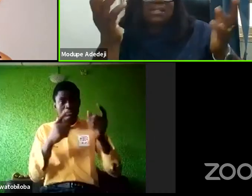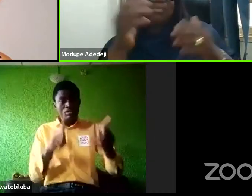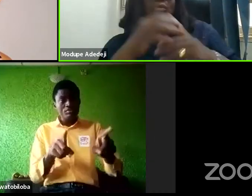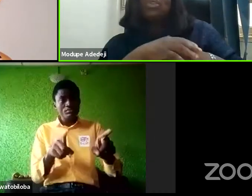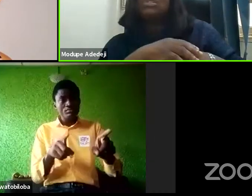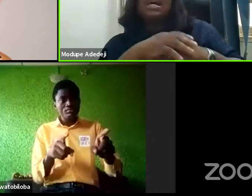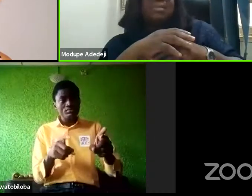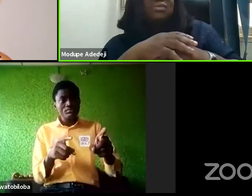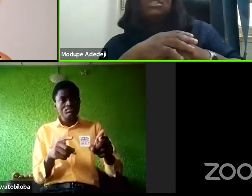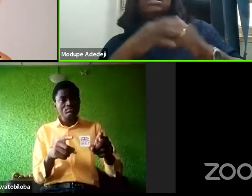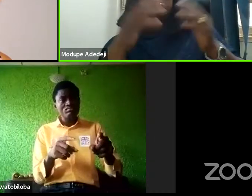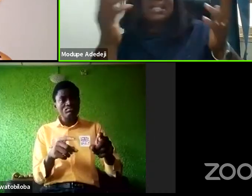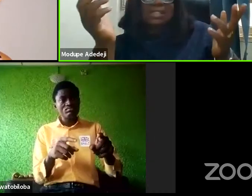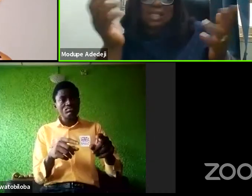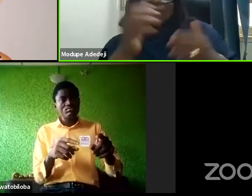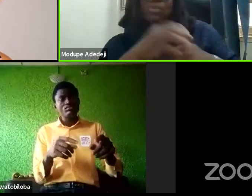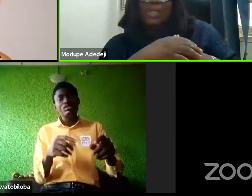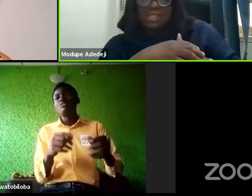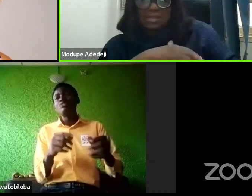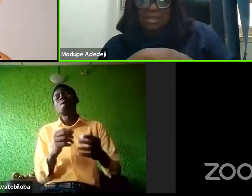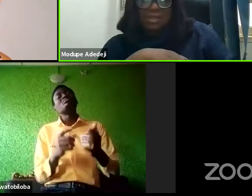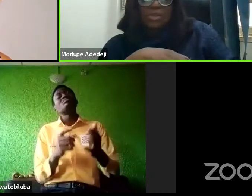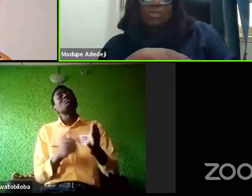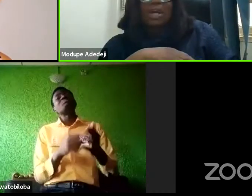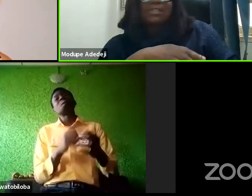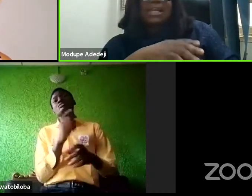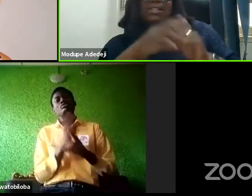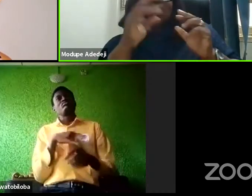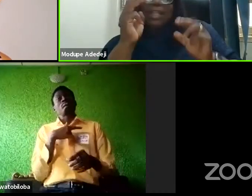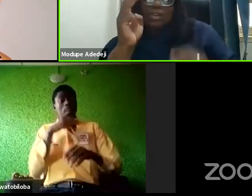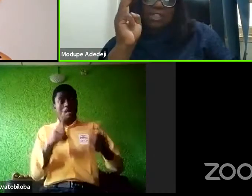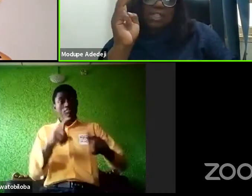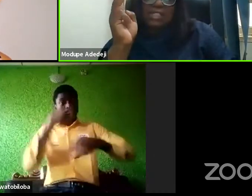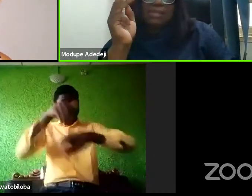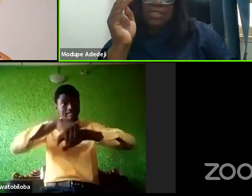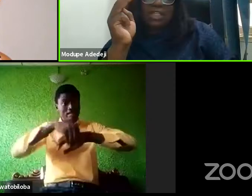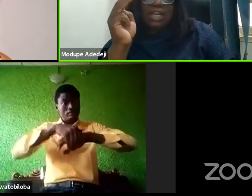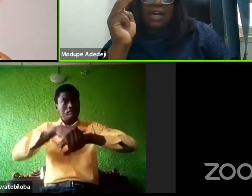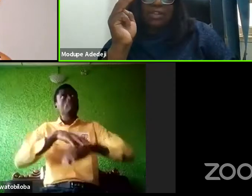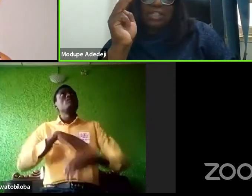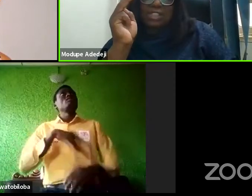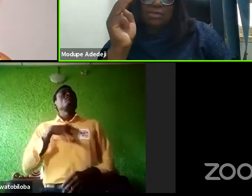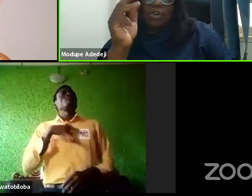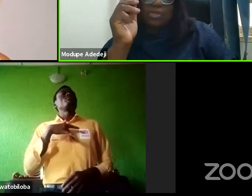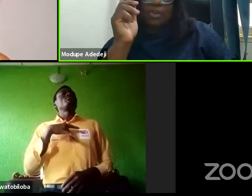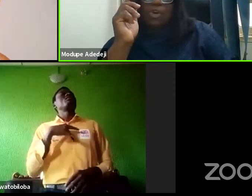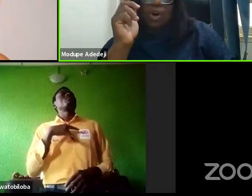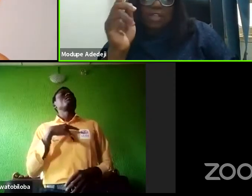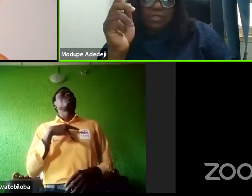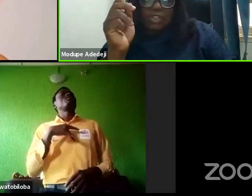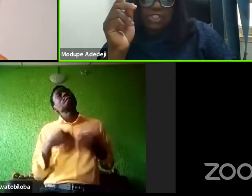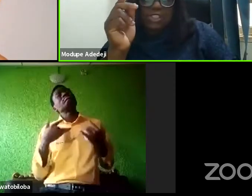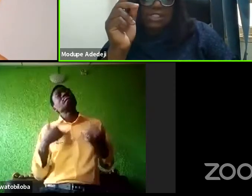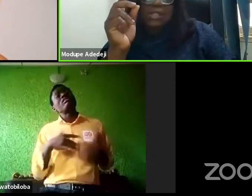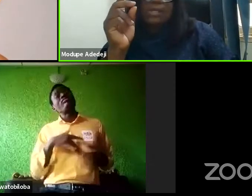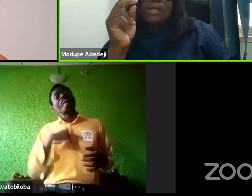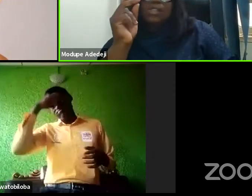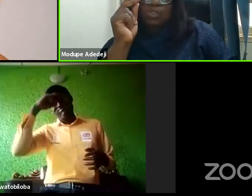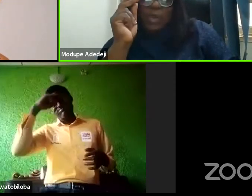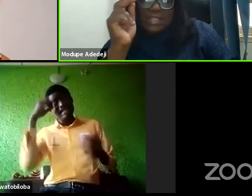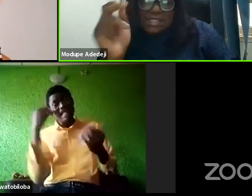I sweat. Most times, even in the night, I'm sweating. So I said three symptoms: hot